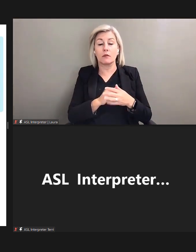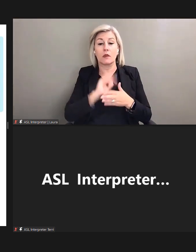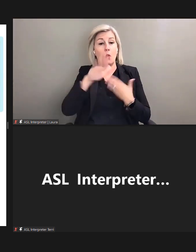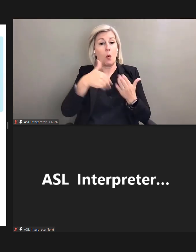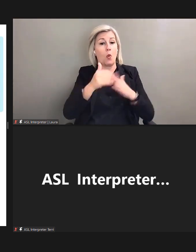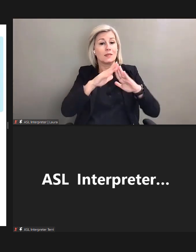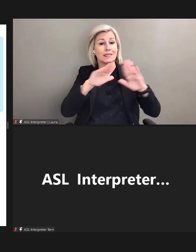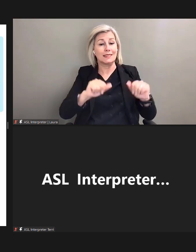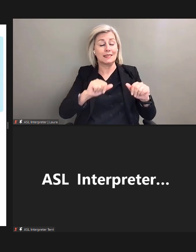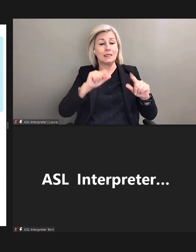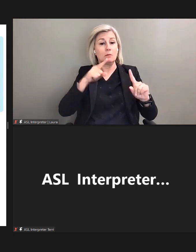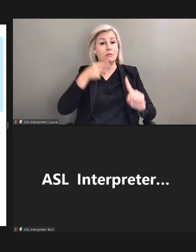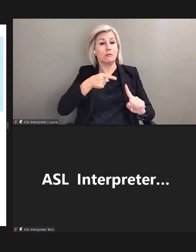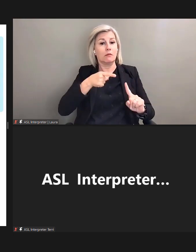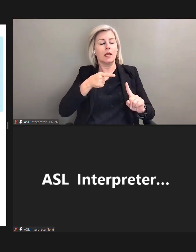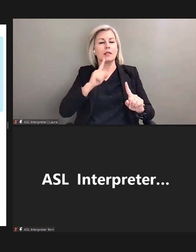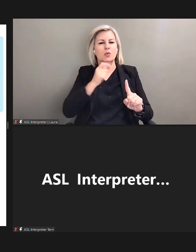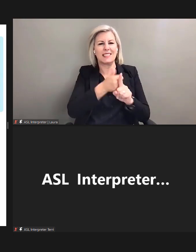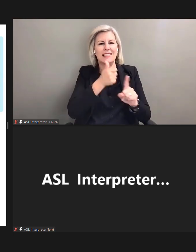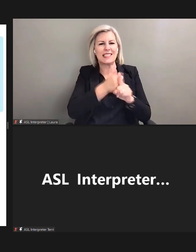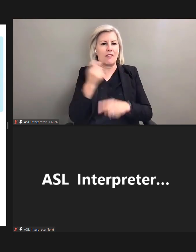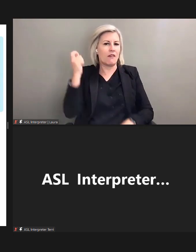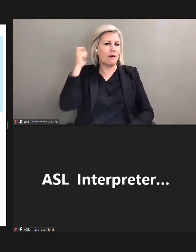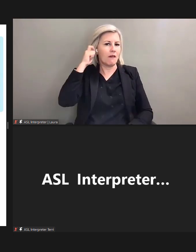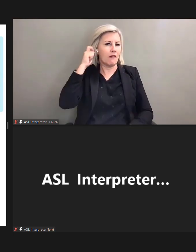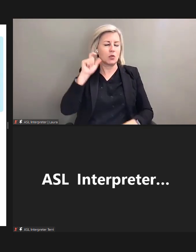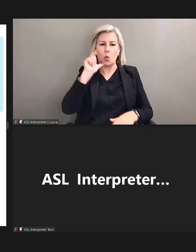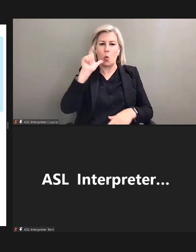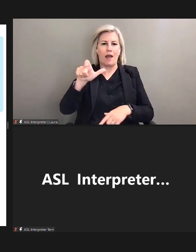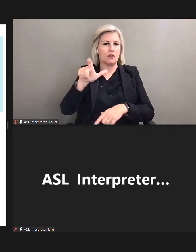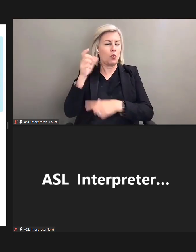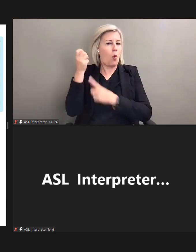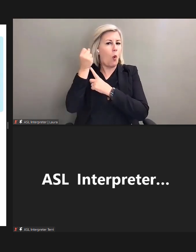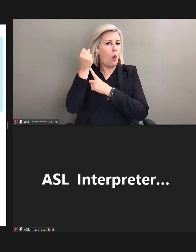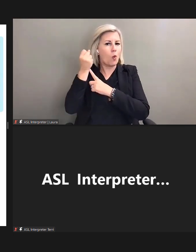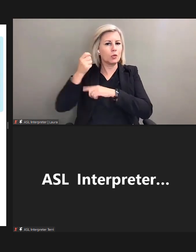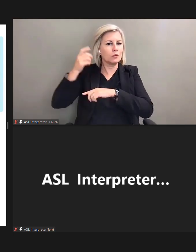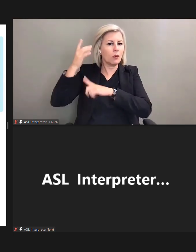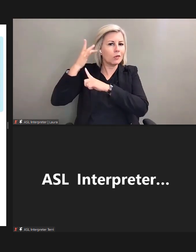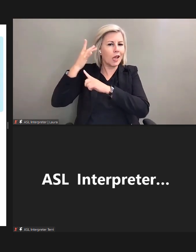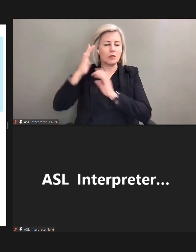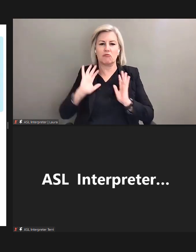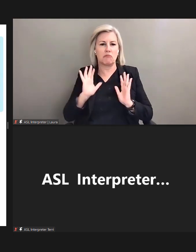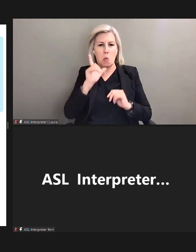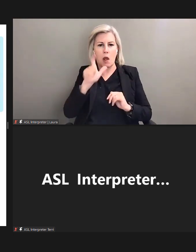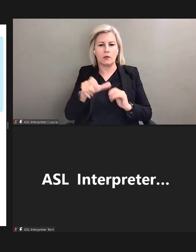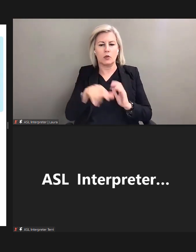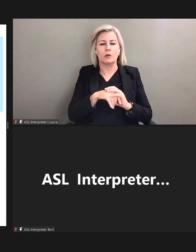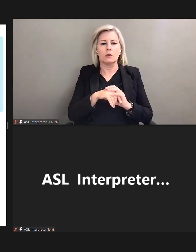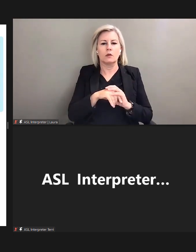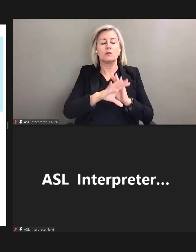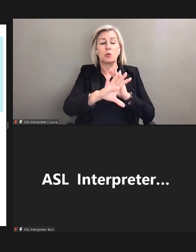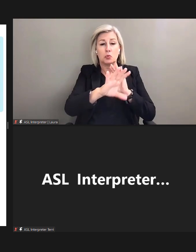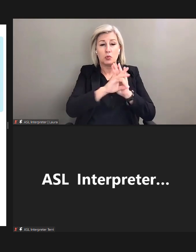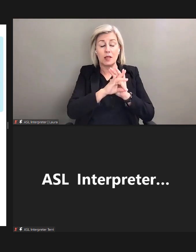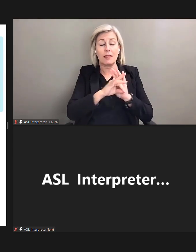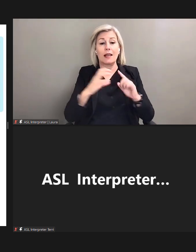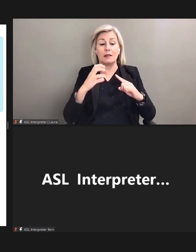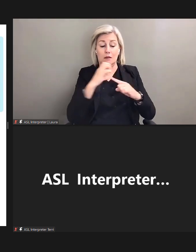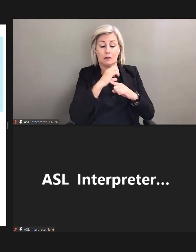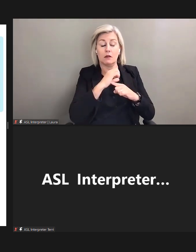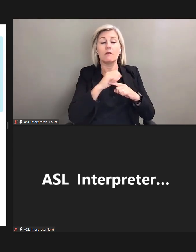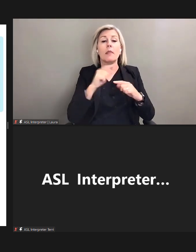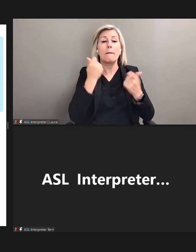system is designed to be self-seated so you don't hold those probes in place. So as long as you select probe covers, always aim